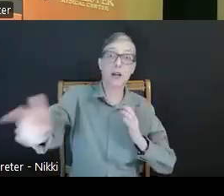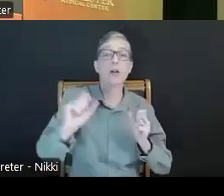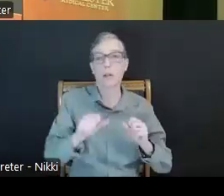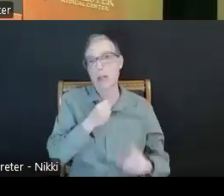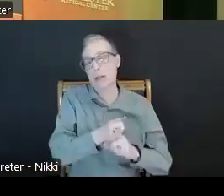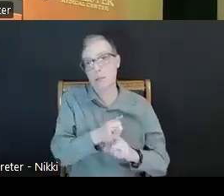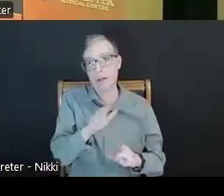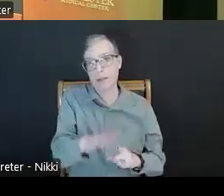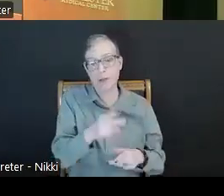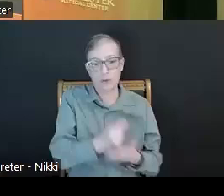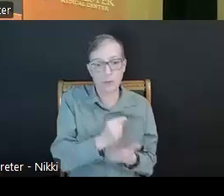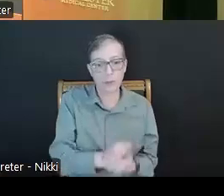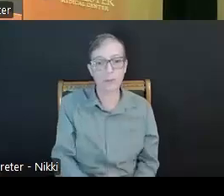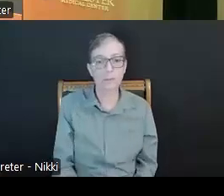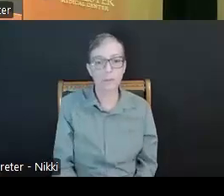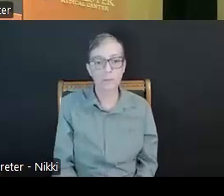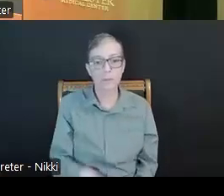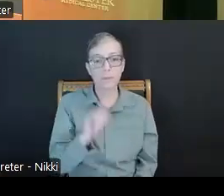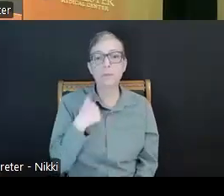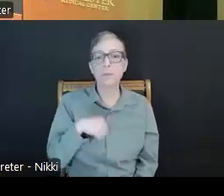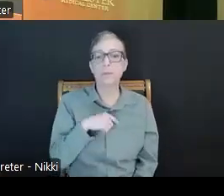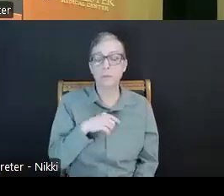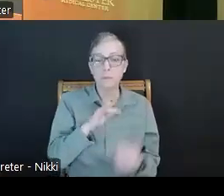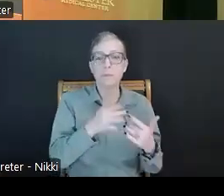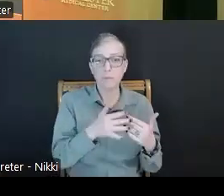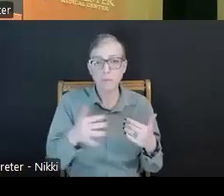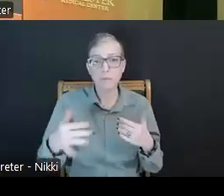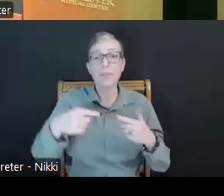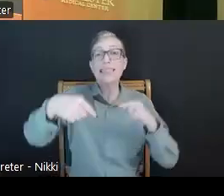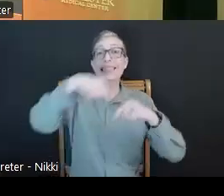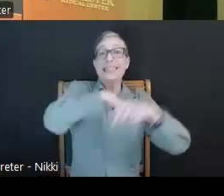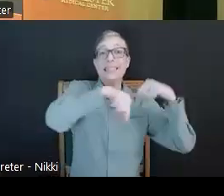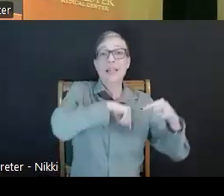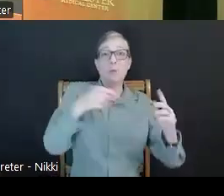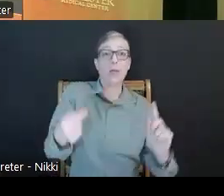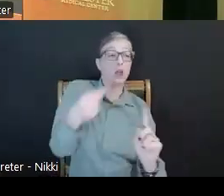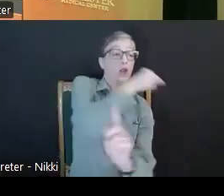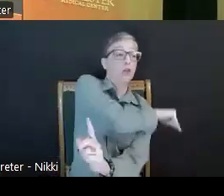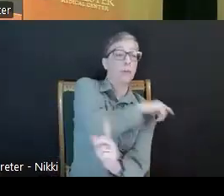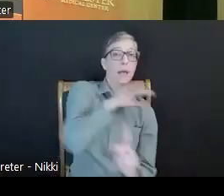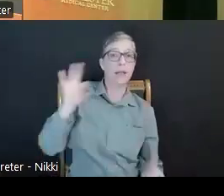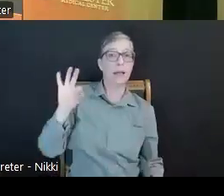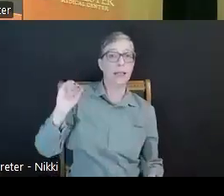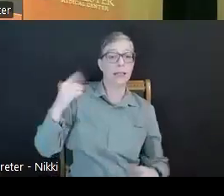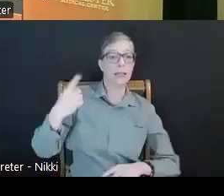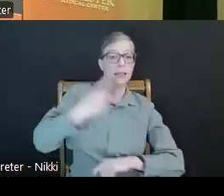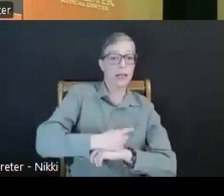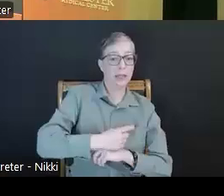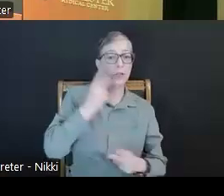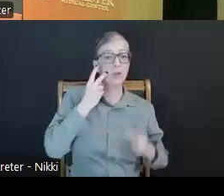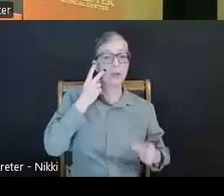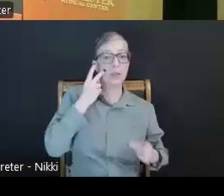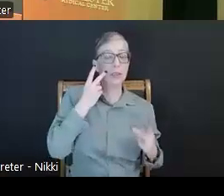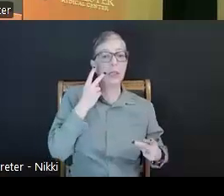90 days and see how often any of those people have written notes with those other people on the same day. We can't guarantee